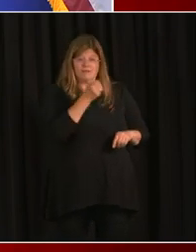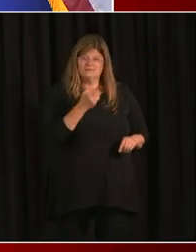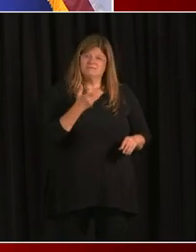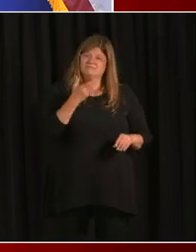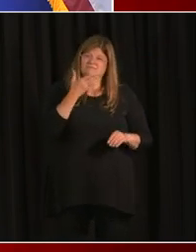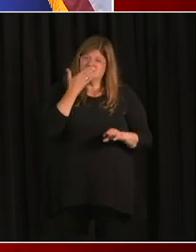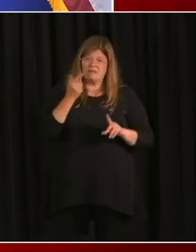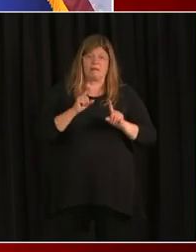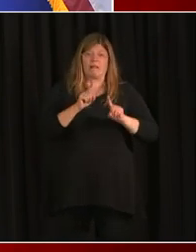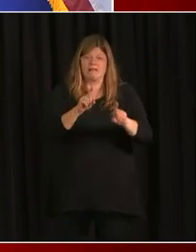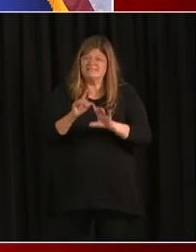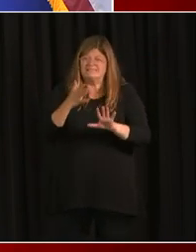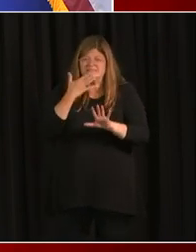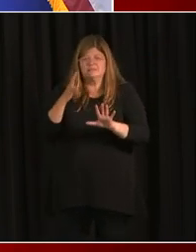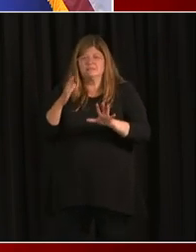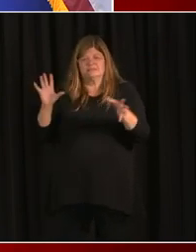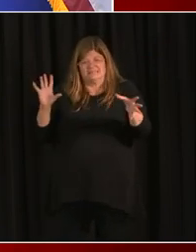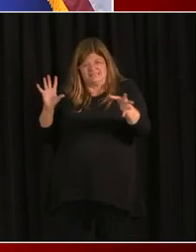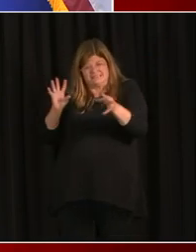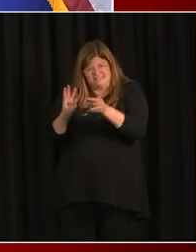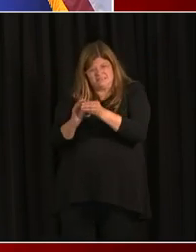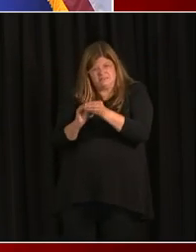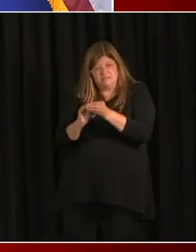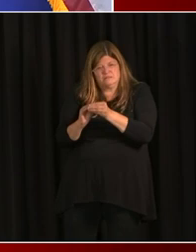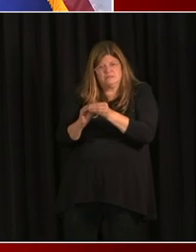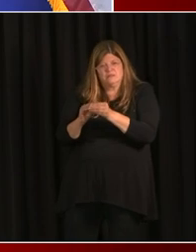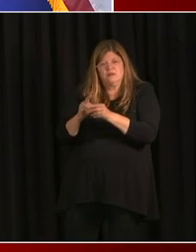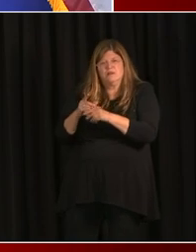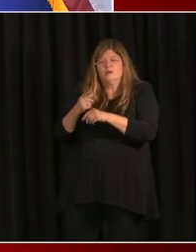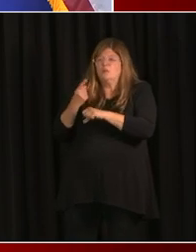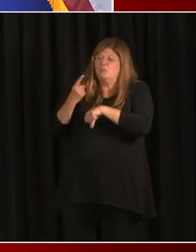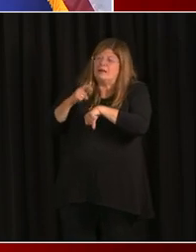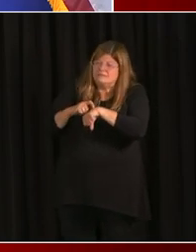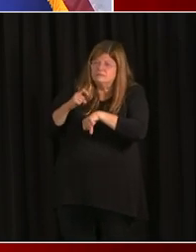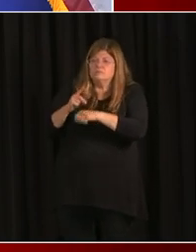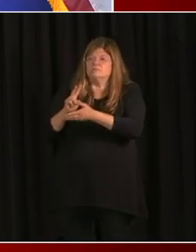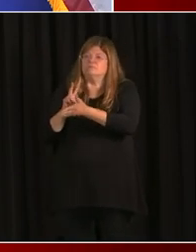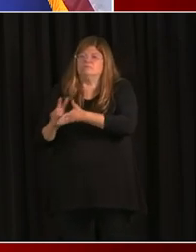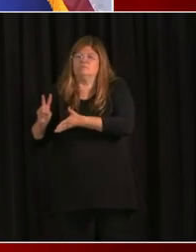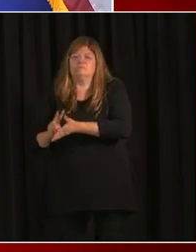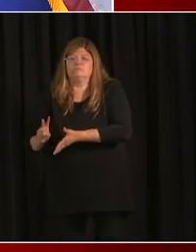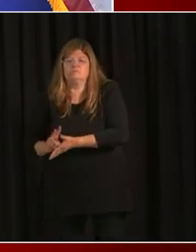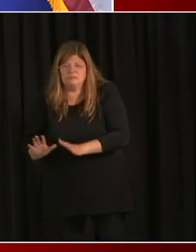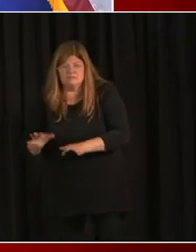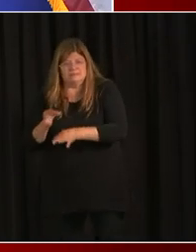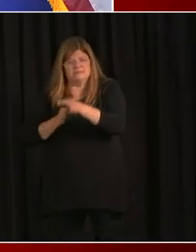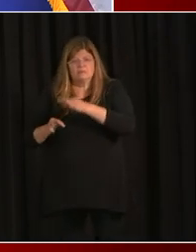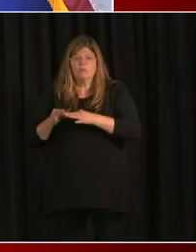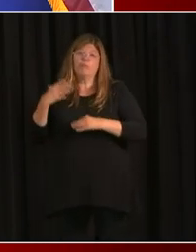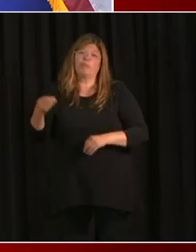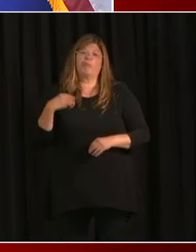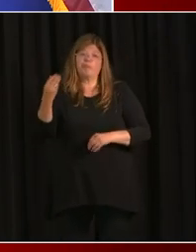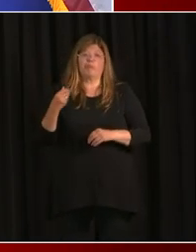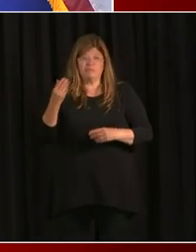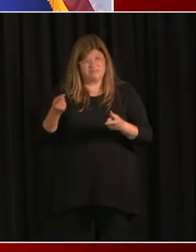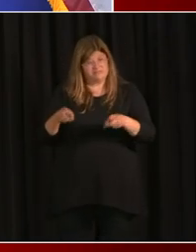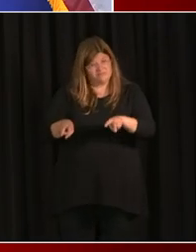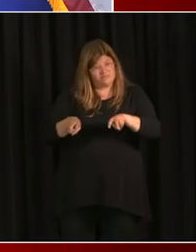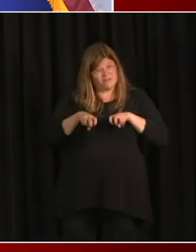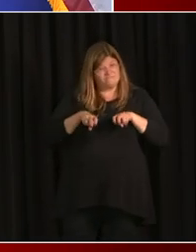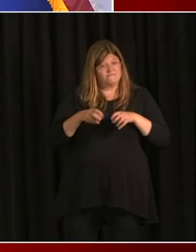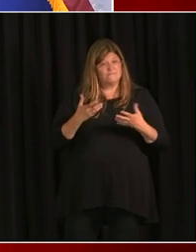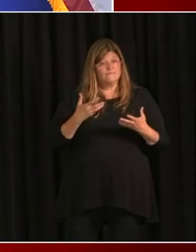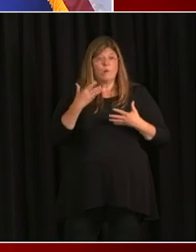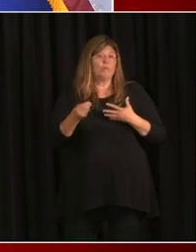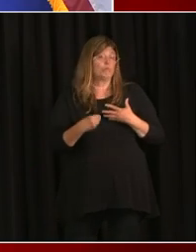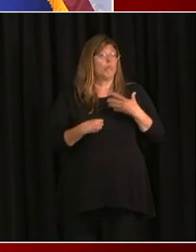people to be very judicious about choosing their activities and being in that kind of posture. And